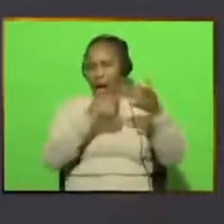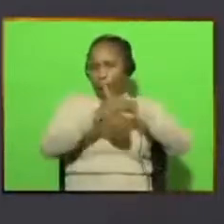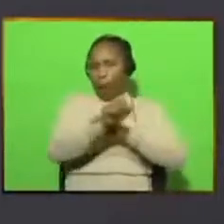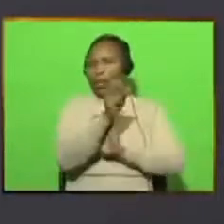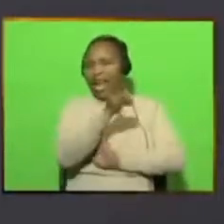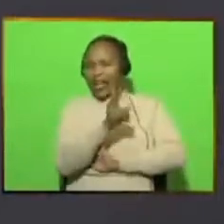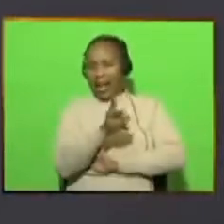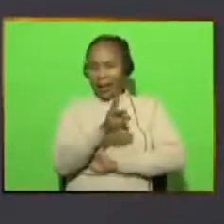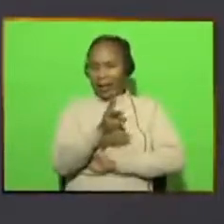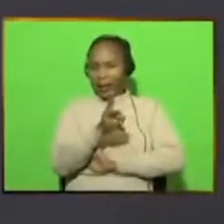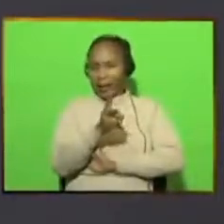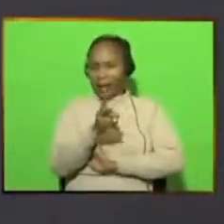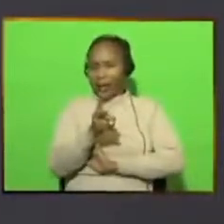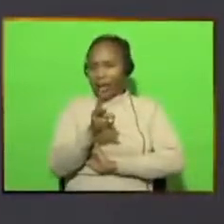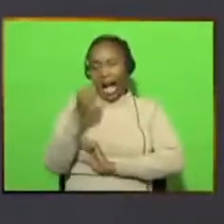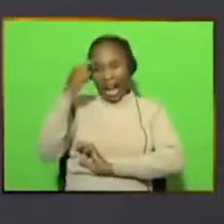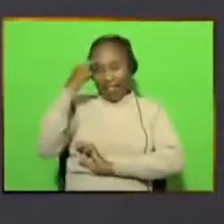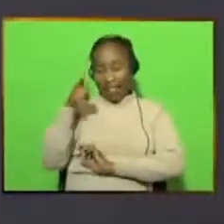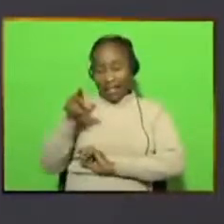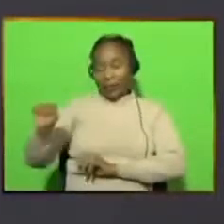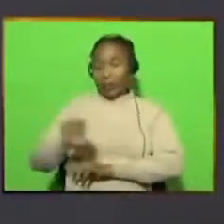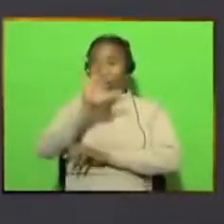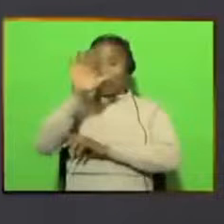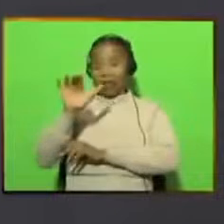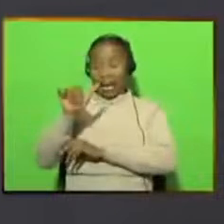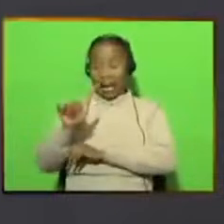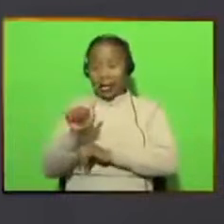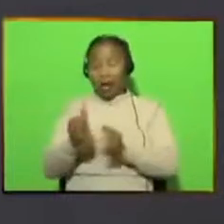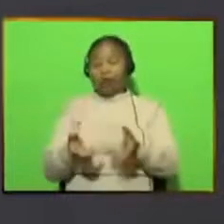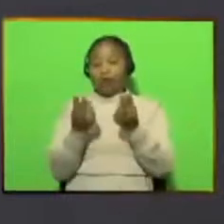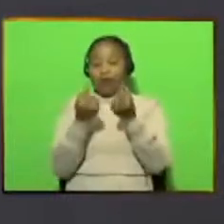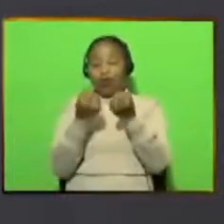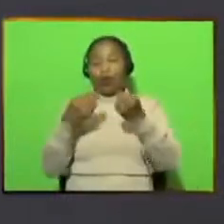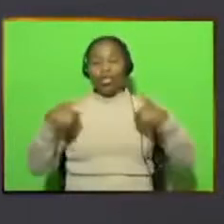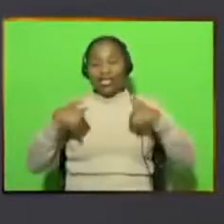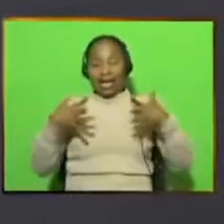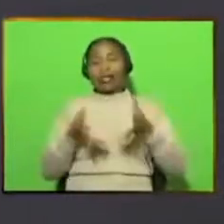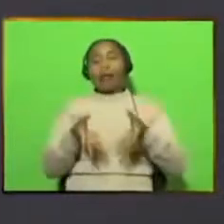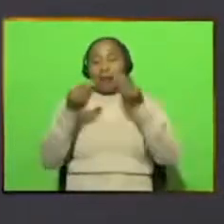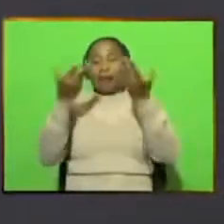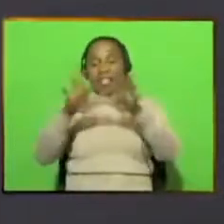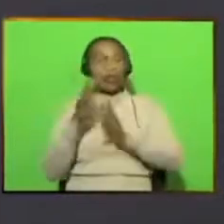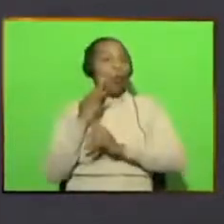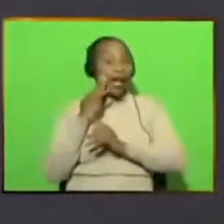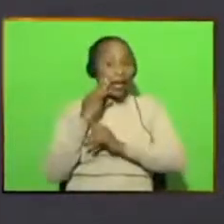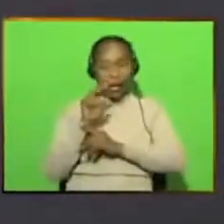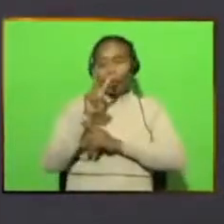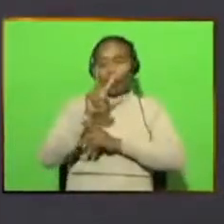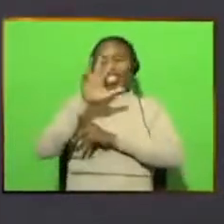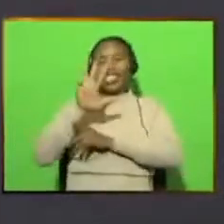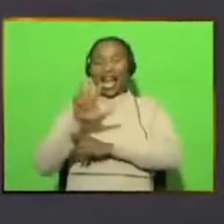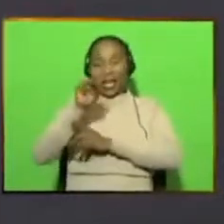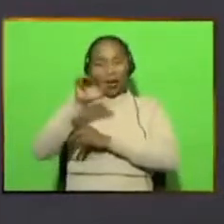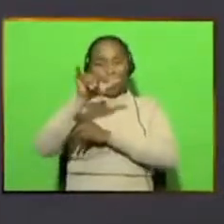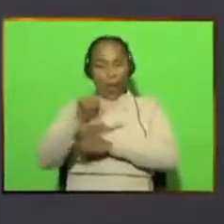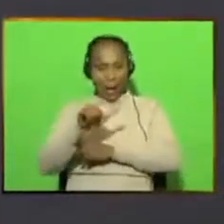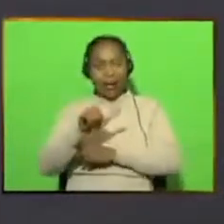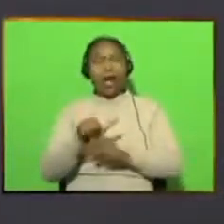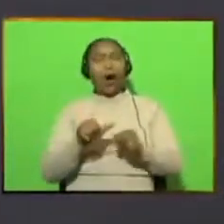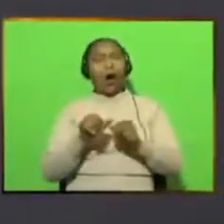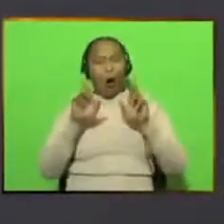of May gave us a new start, a fresh beginning. I happen to believe that South Africa will never be the same